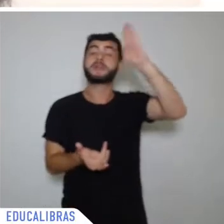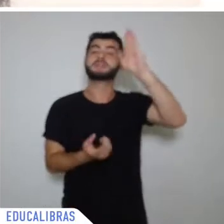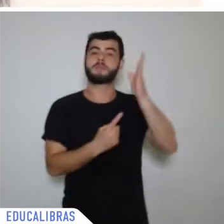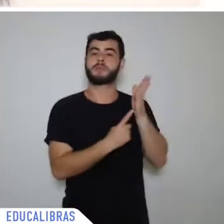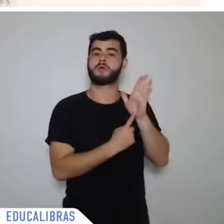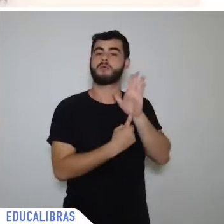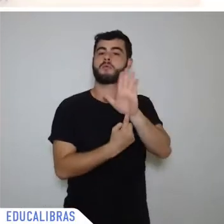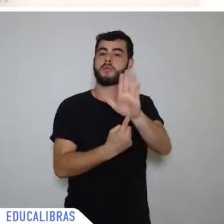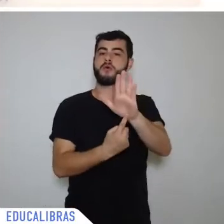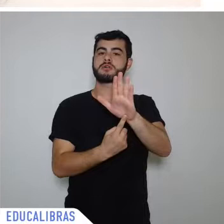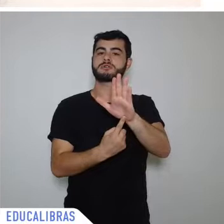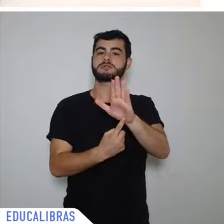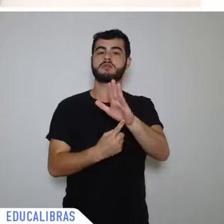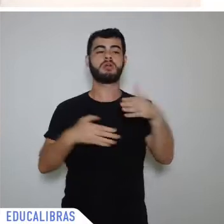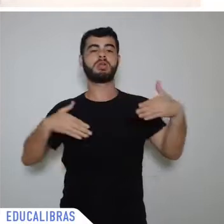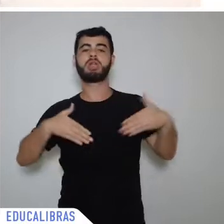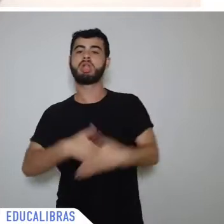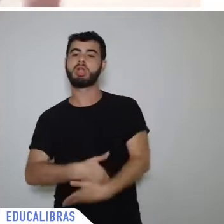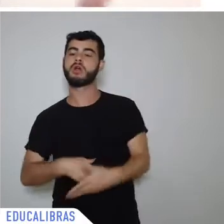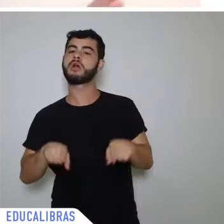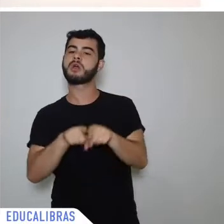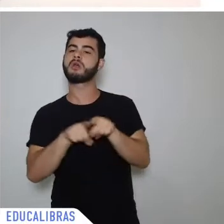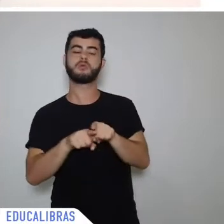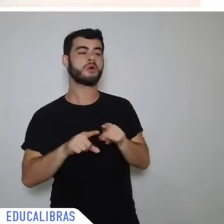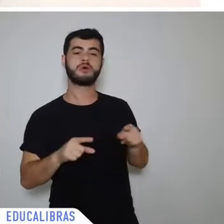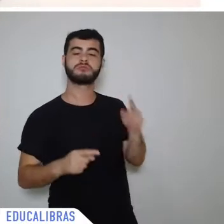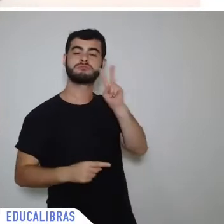how they have